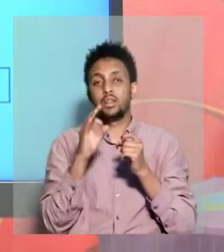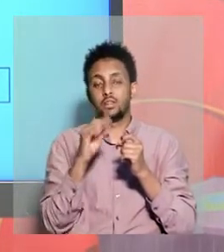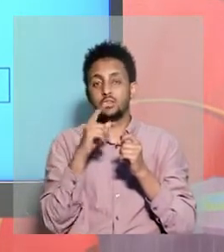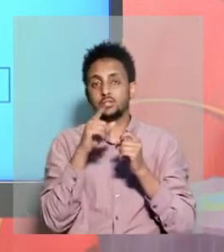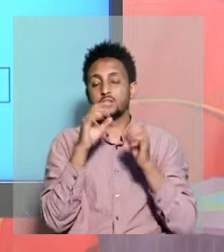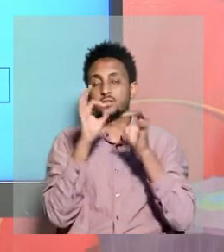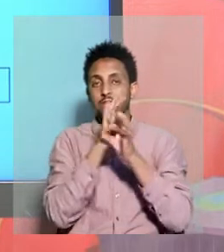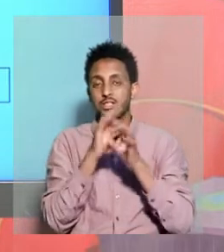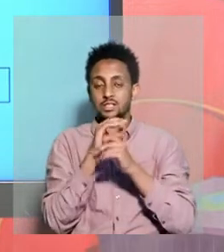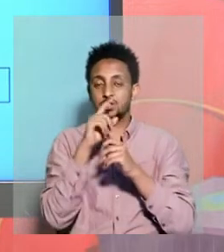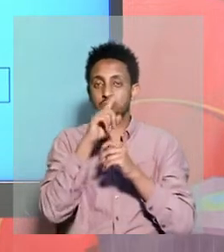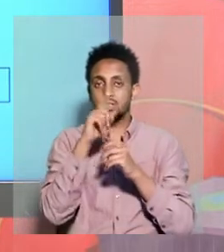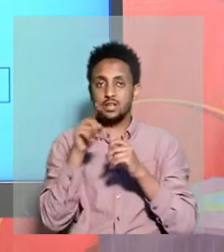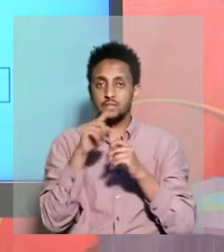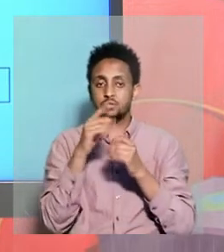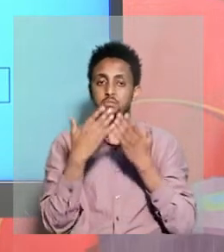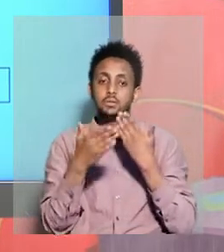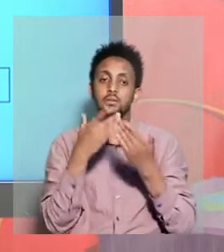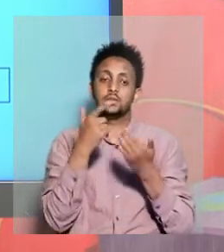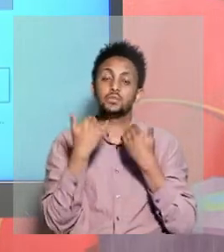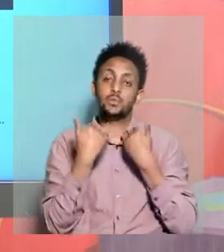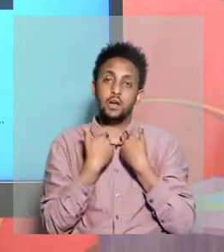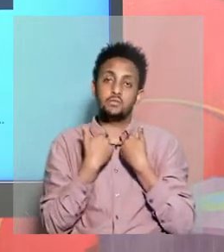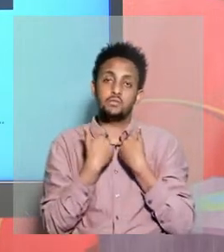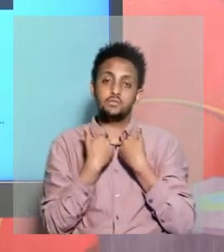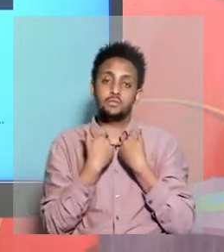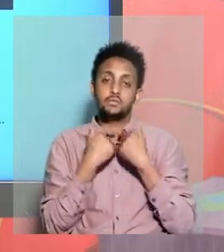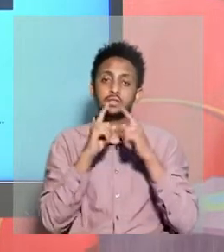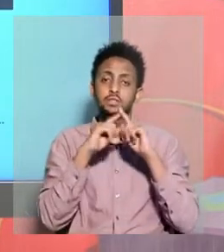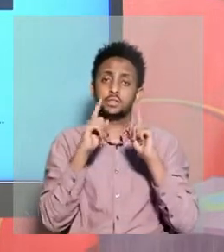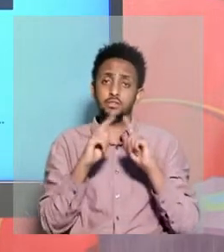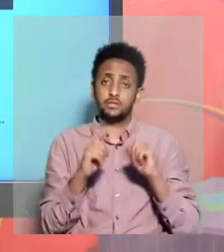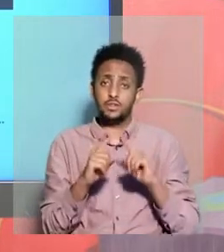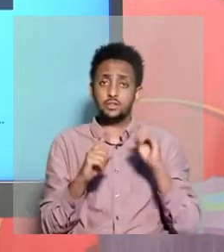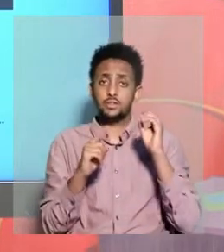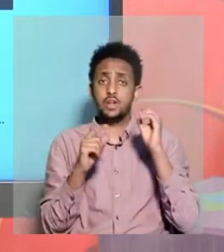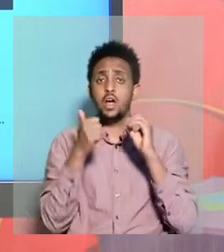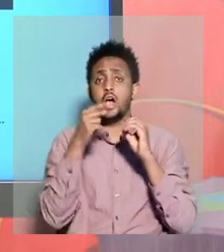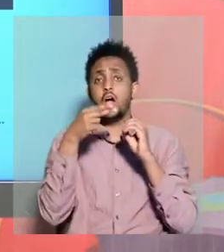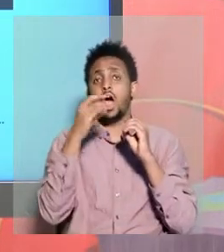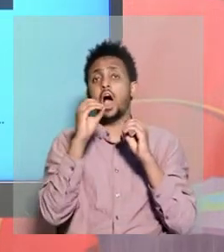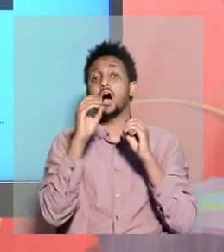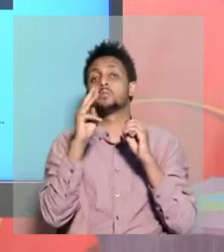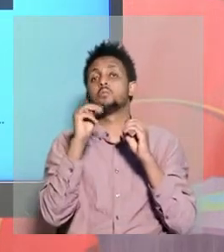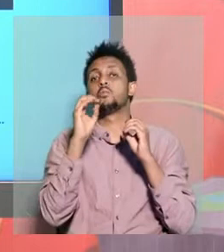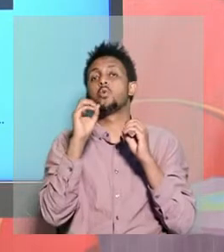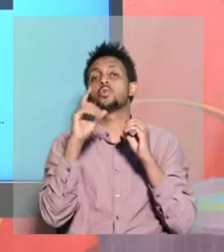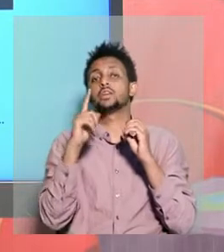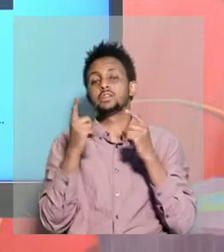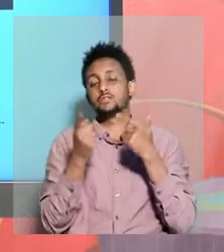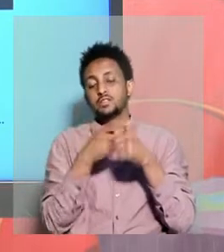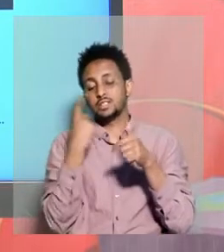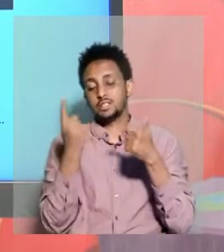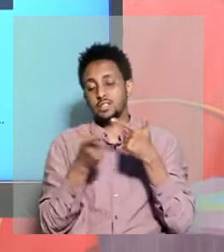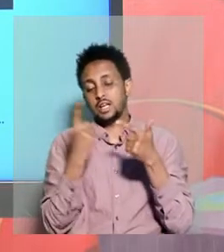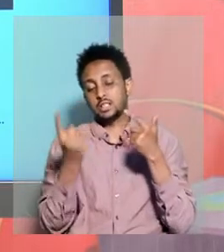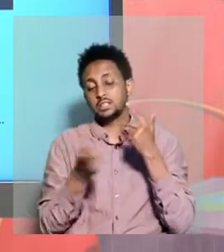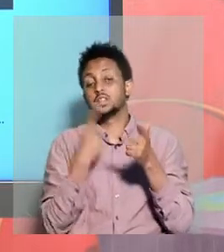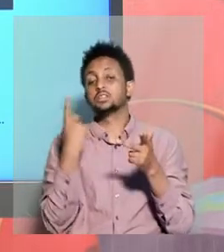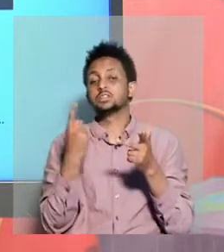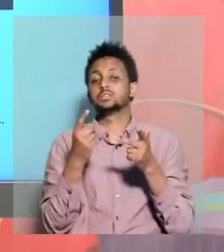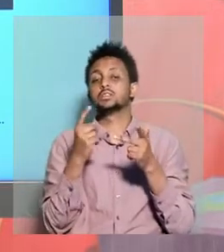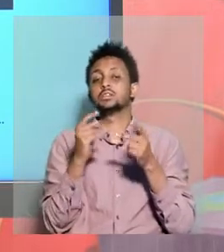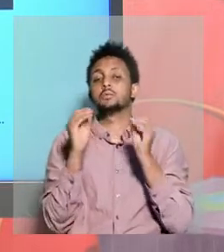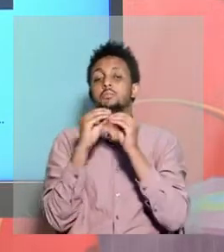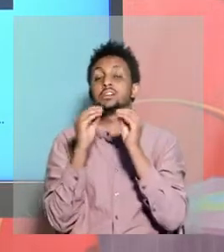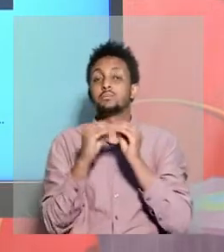fixed embossed, or you might have different harmonics, the second harmonic, the third harmonic, and so on. So